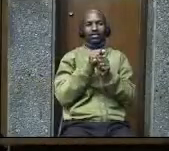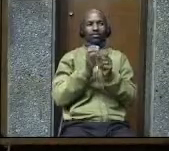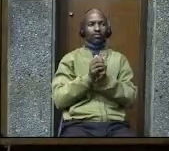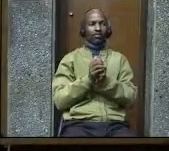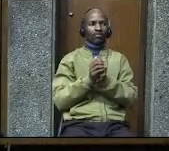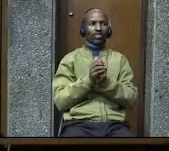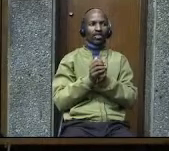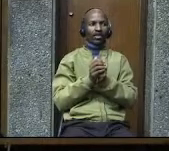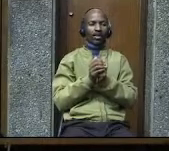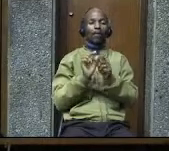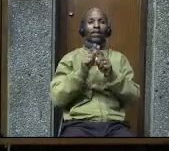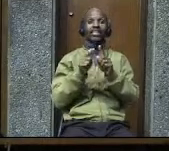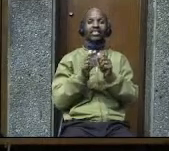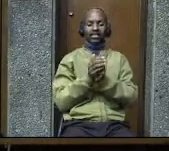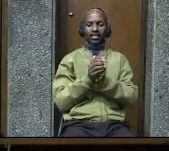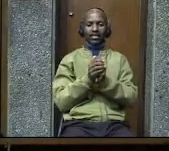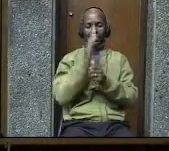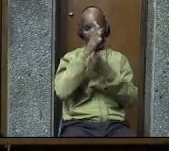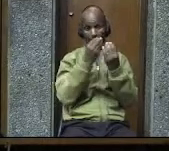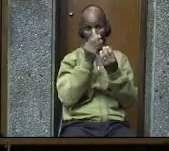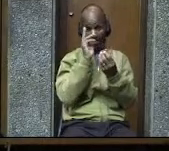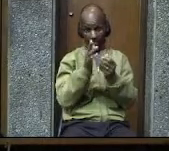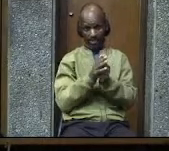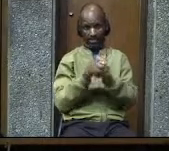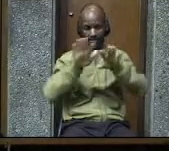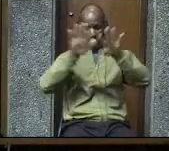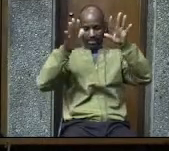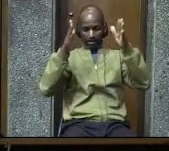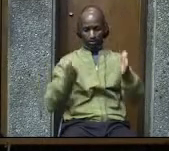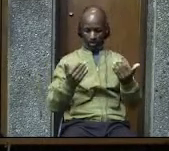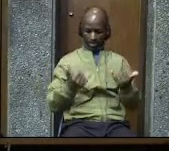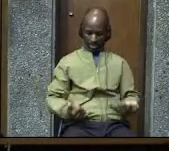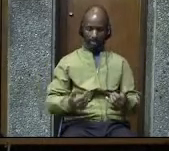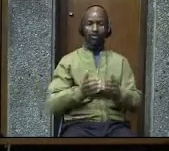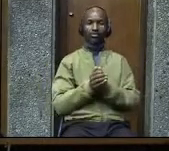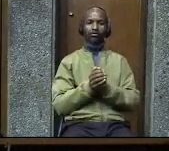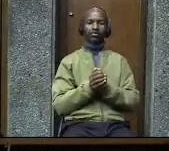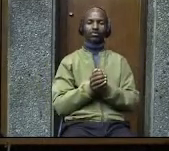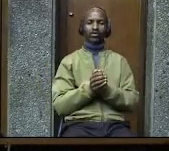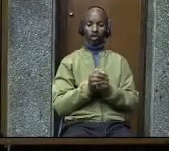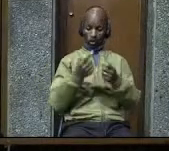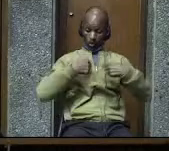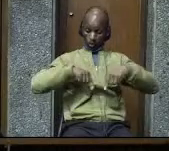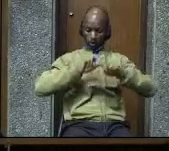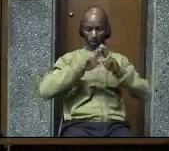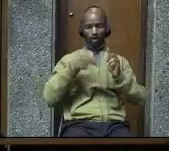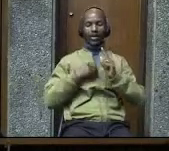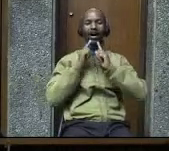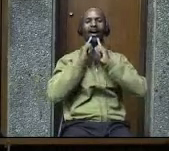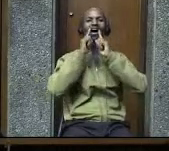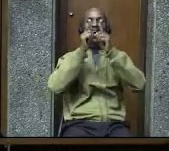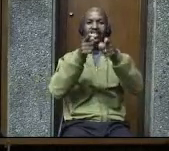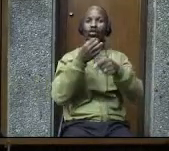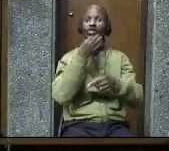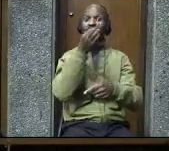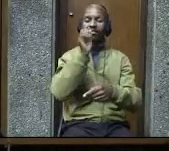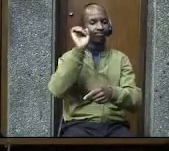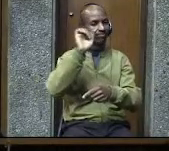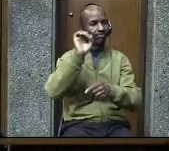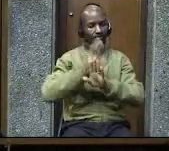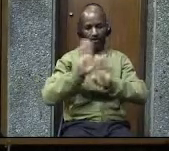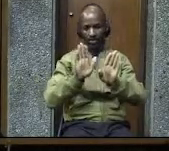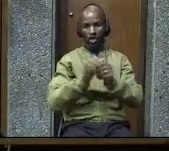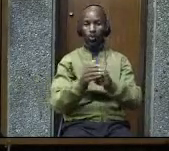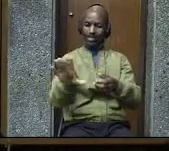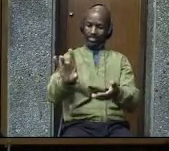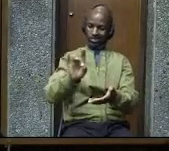The unfortunate part is that as the table here, we're not supposed to respond to what you are saying. We're supposed to